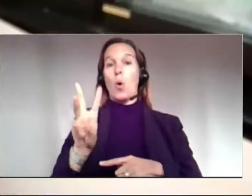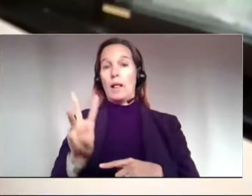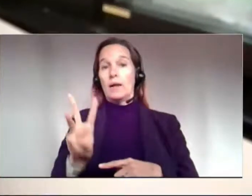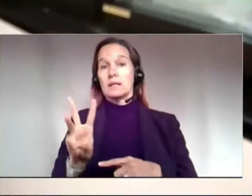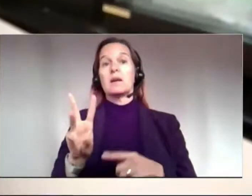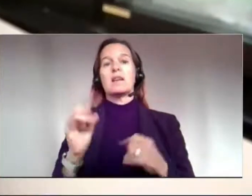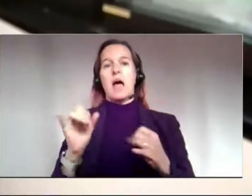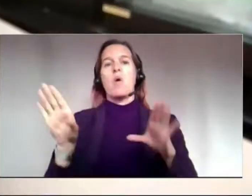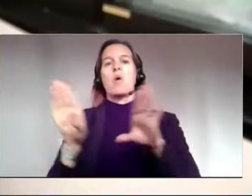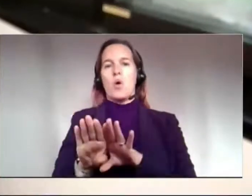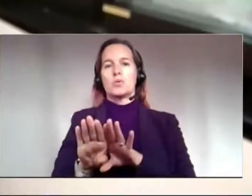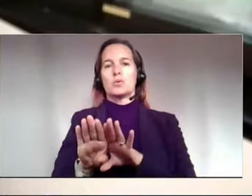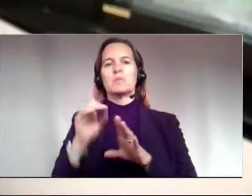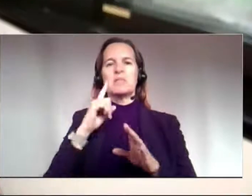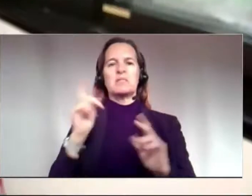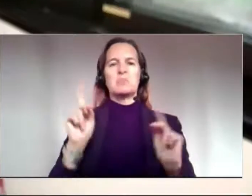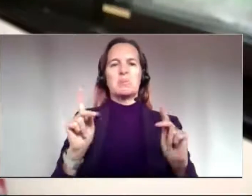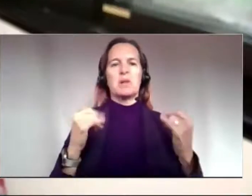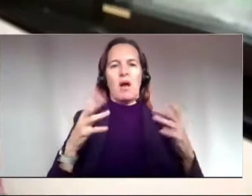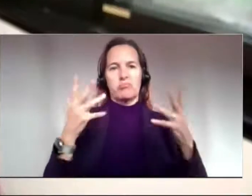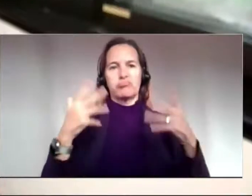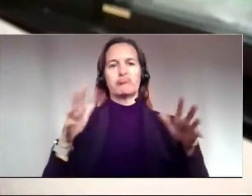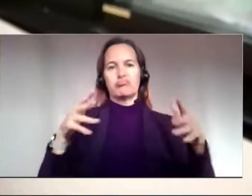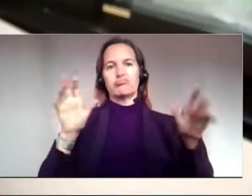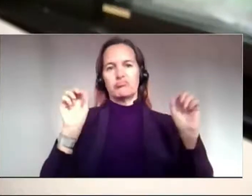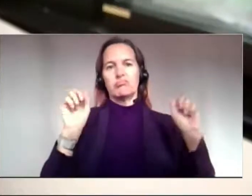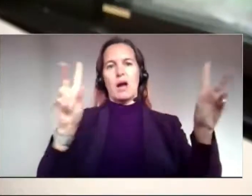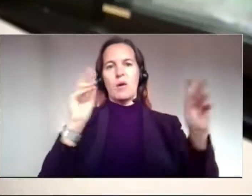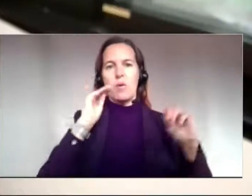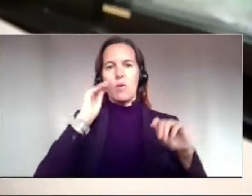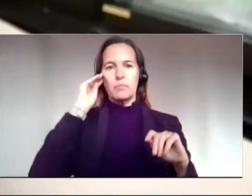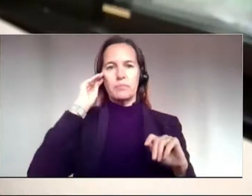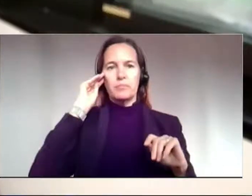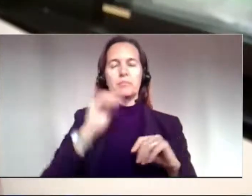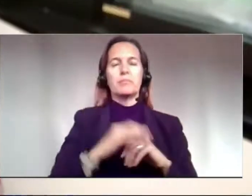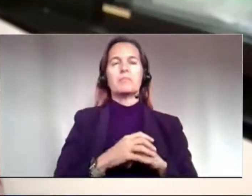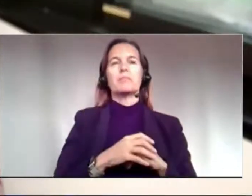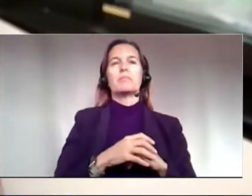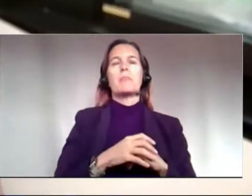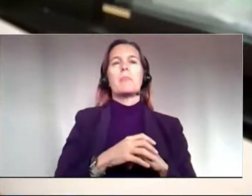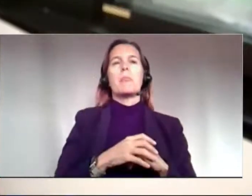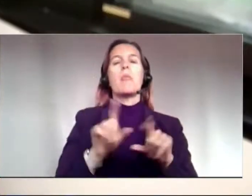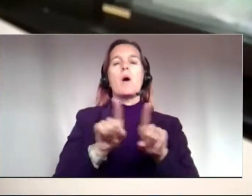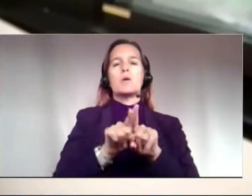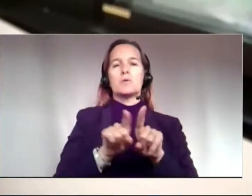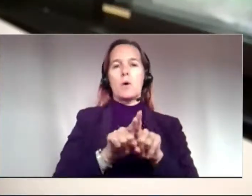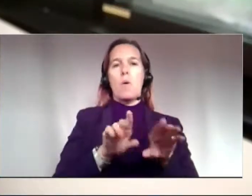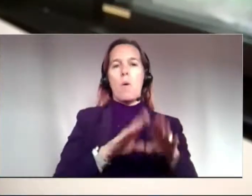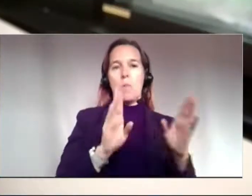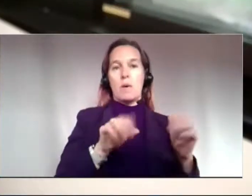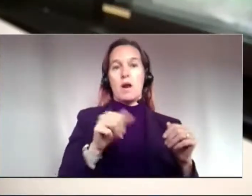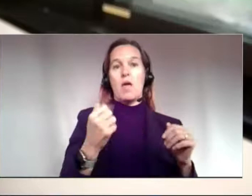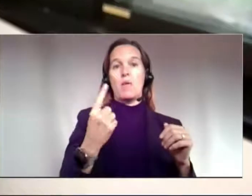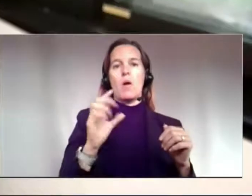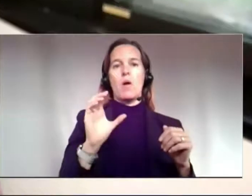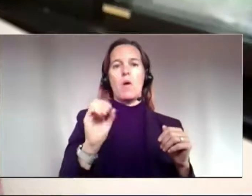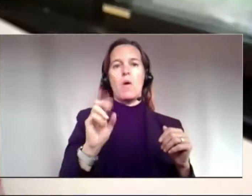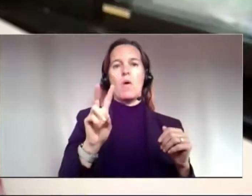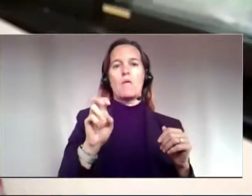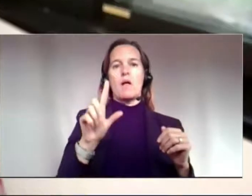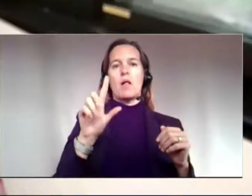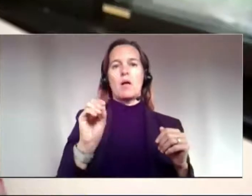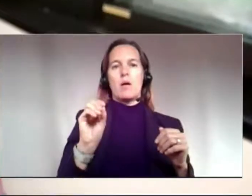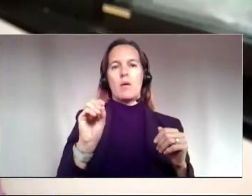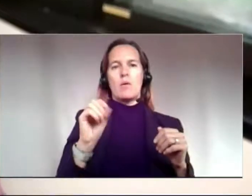are repopulating Brook Trails. And we also opened another in Covelo, and I think there are only